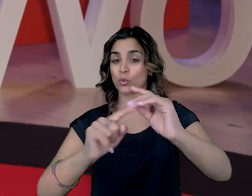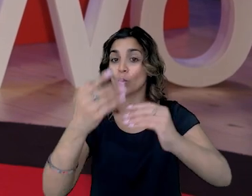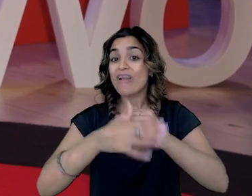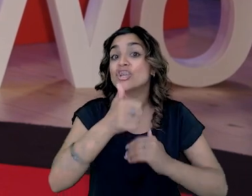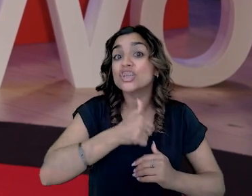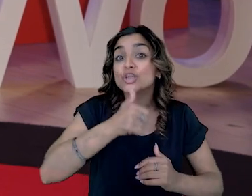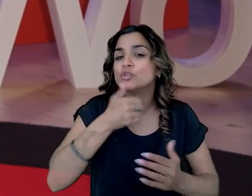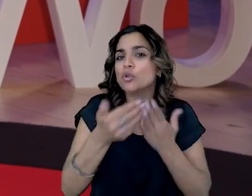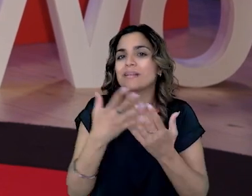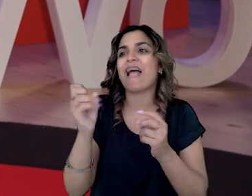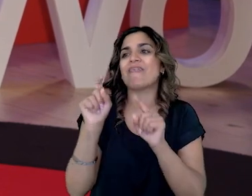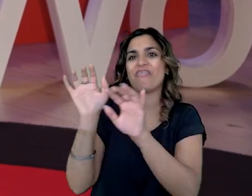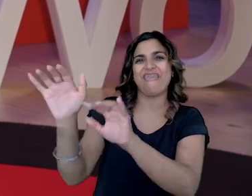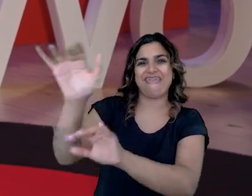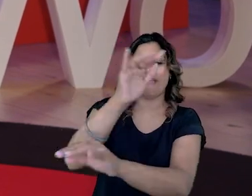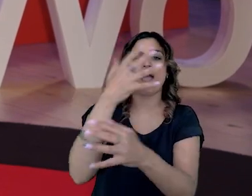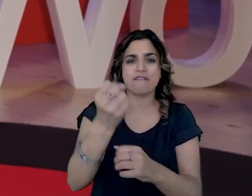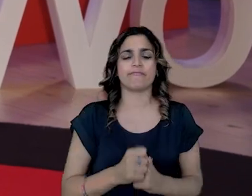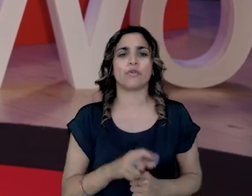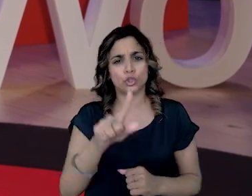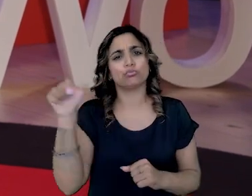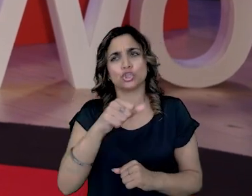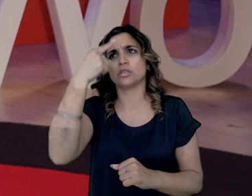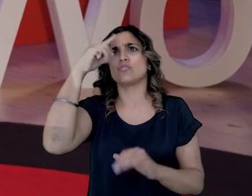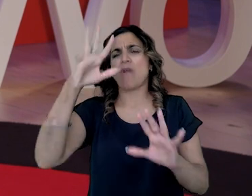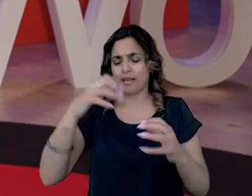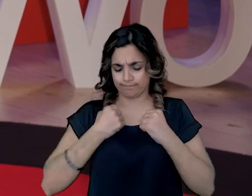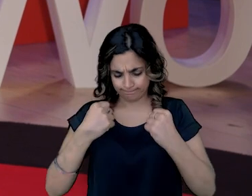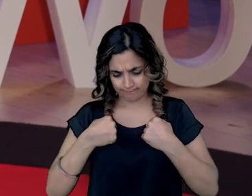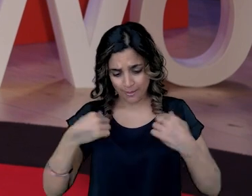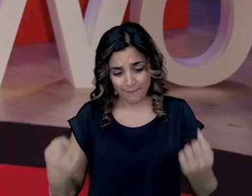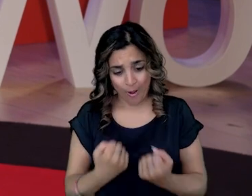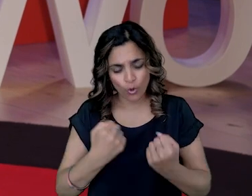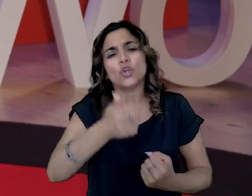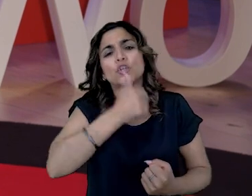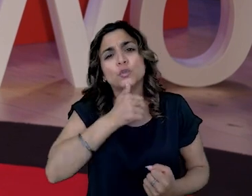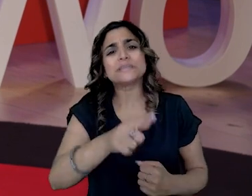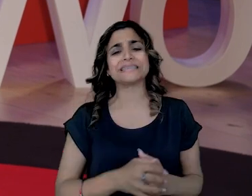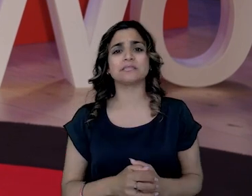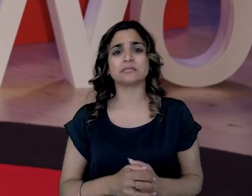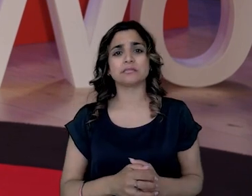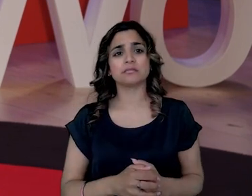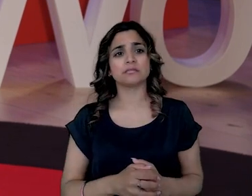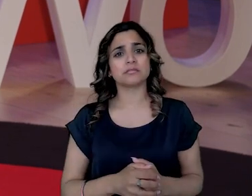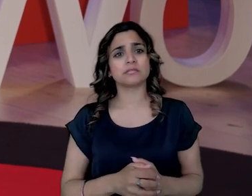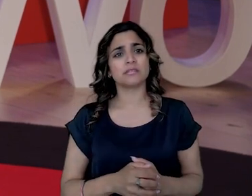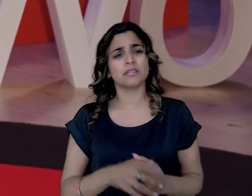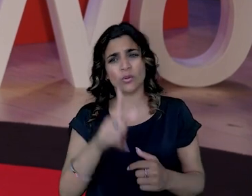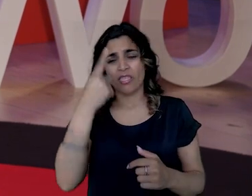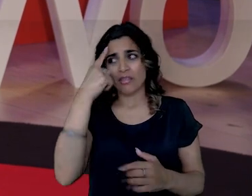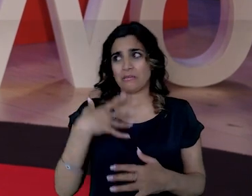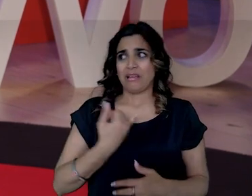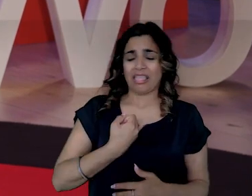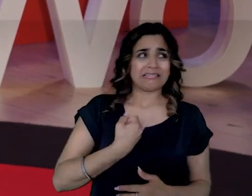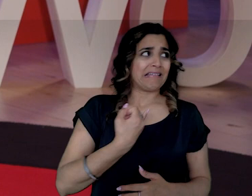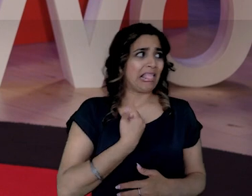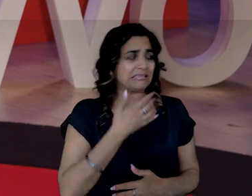it or not so why not use it for the greater good instead of just feeling